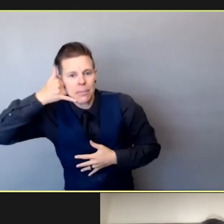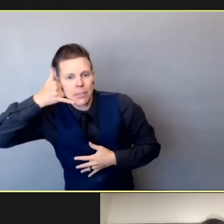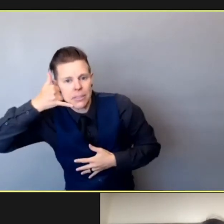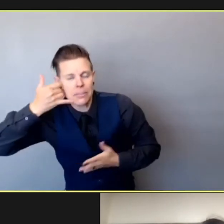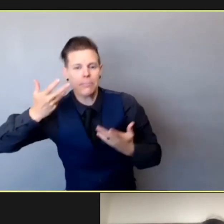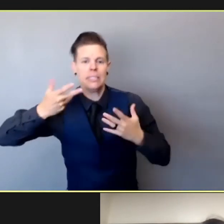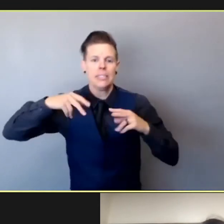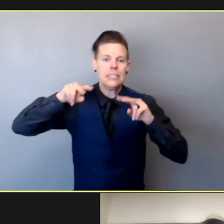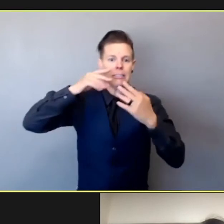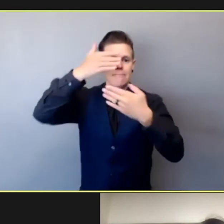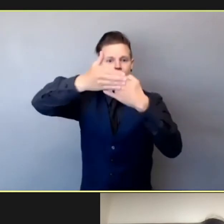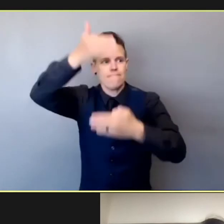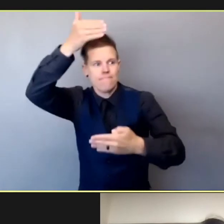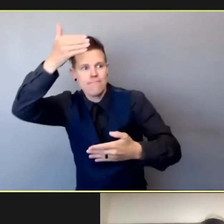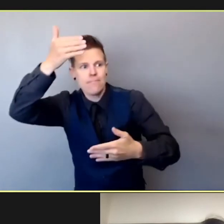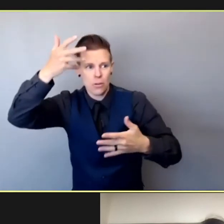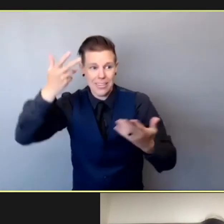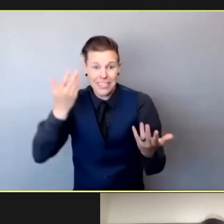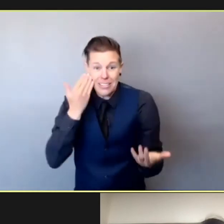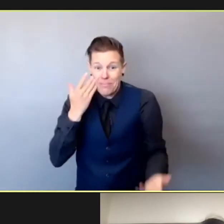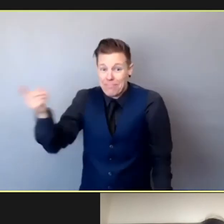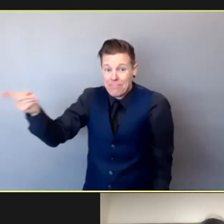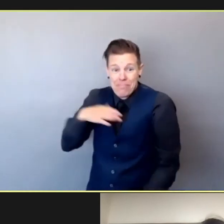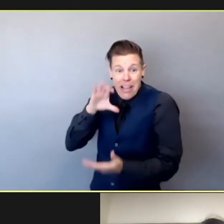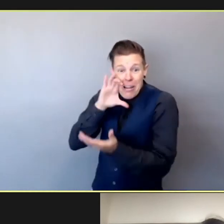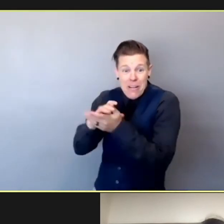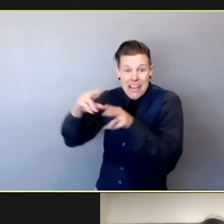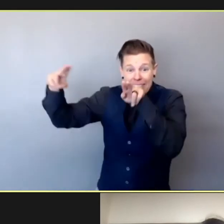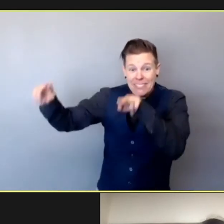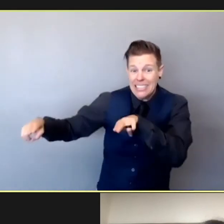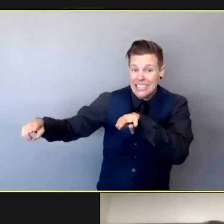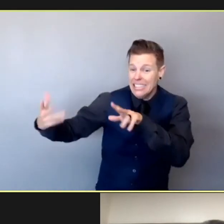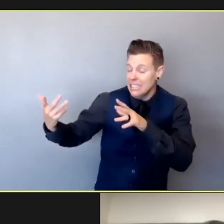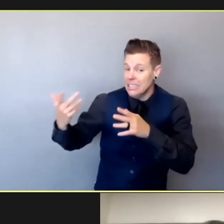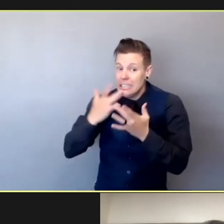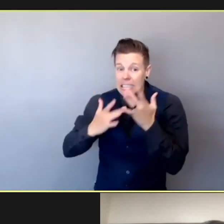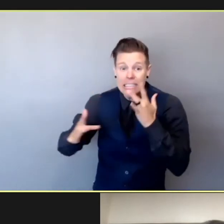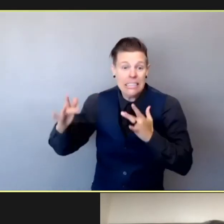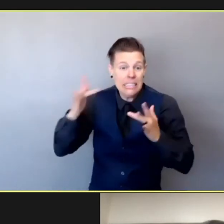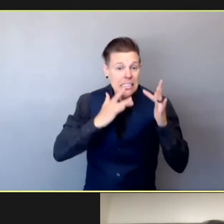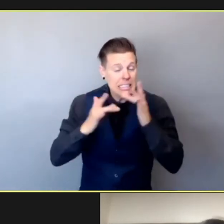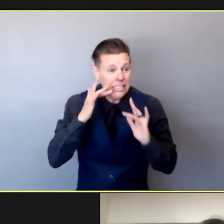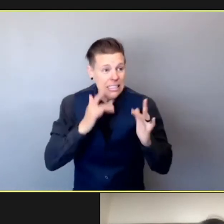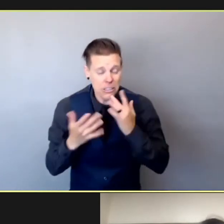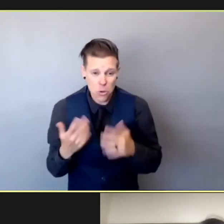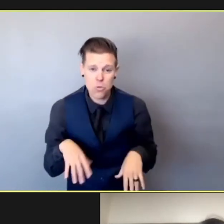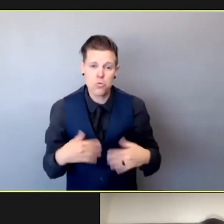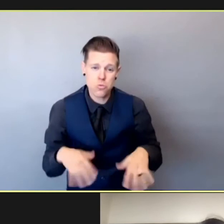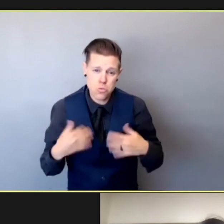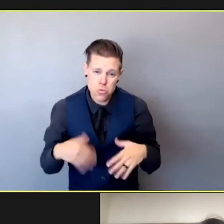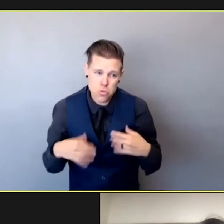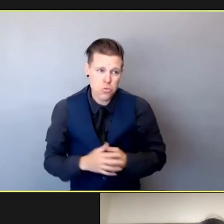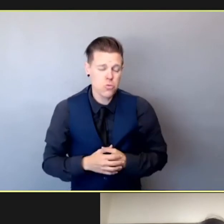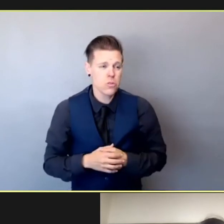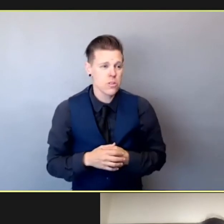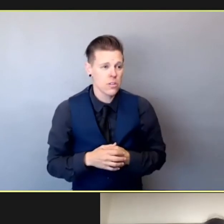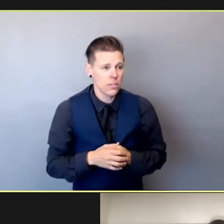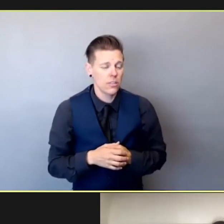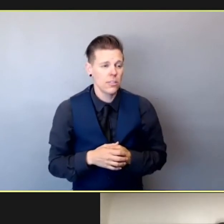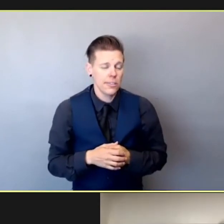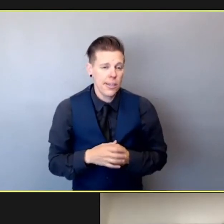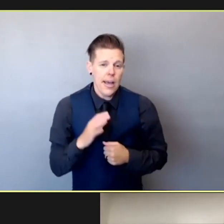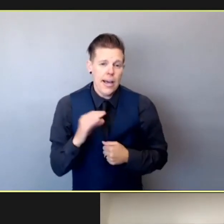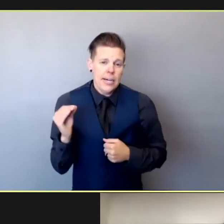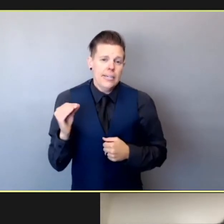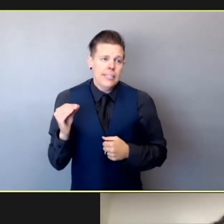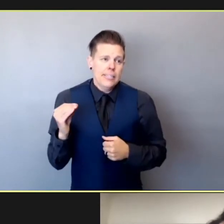his wife on her cell phone, and his cell phone, the patient's cell phone. And the patient just